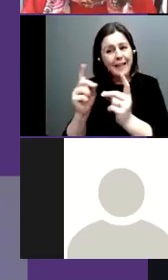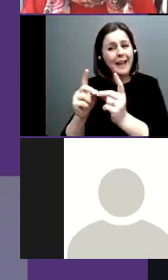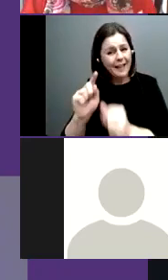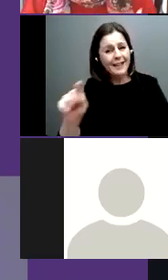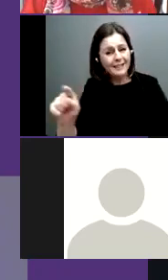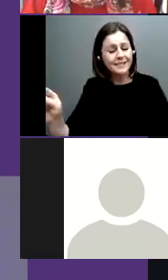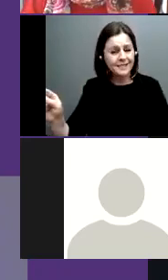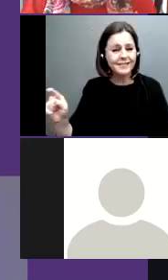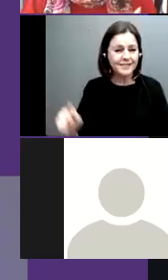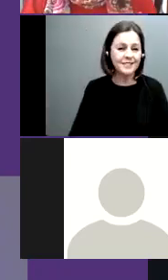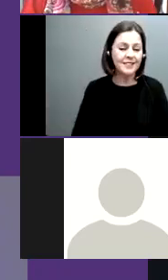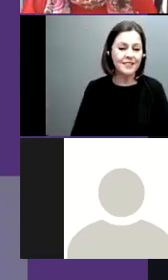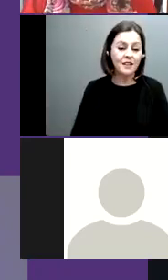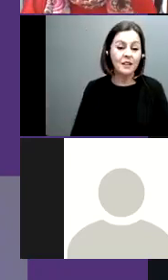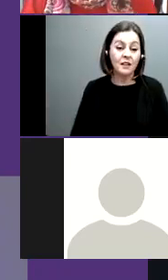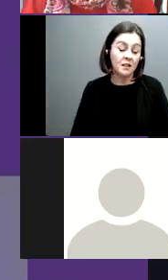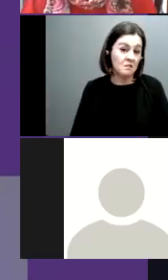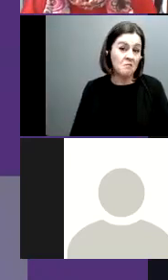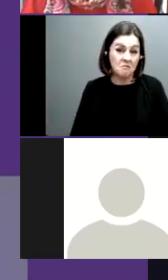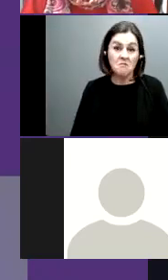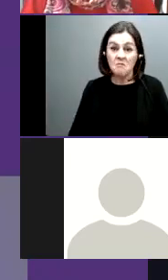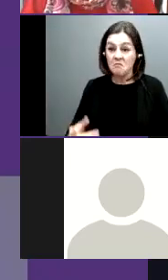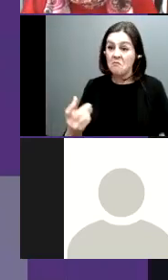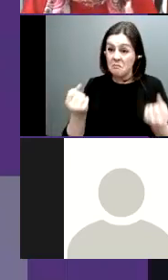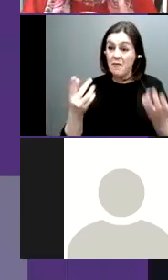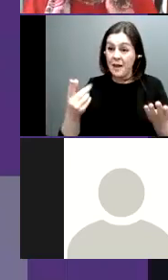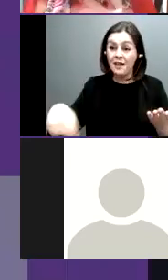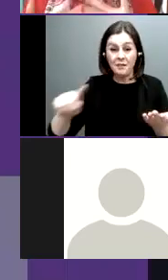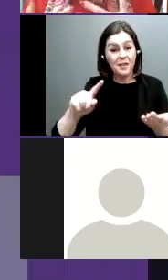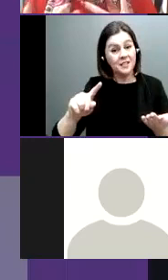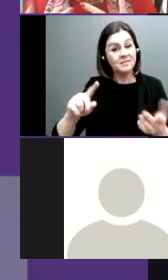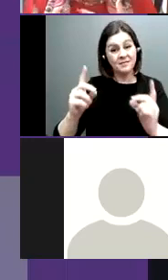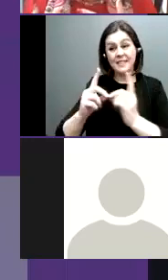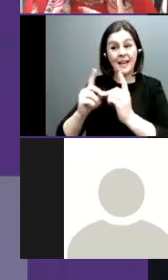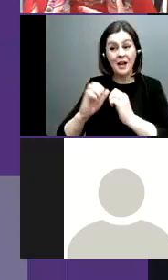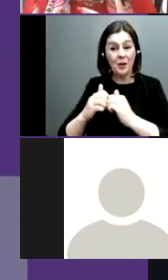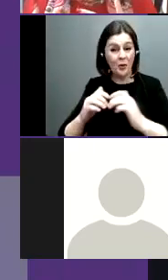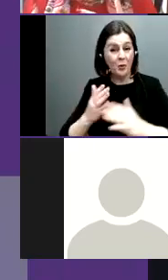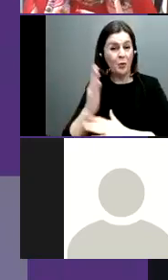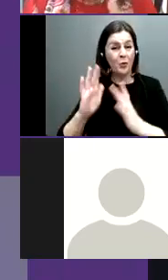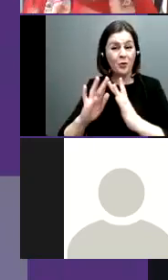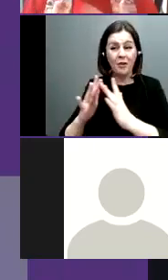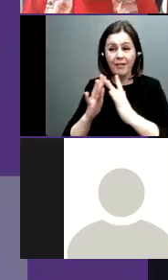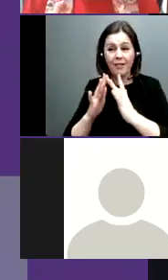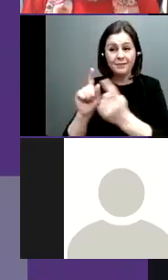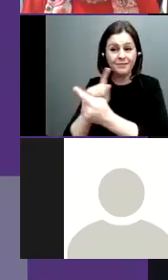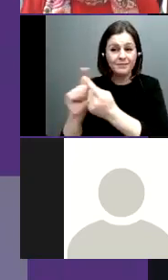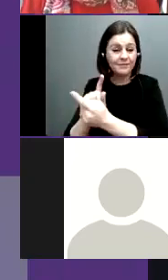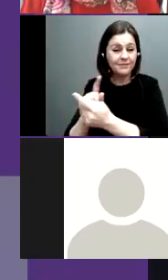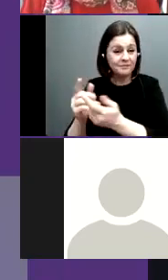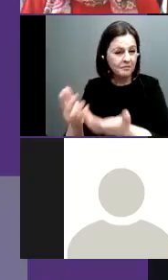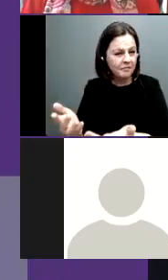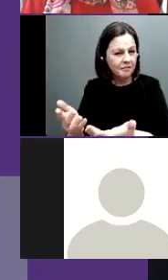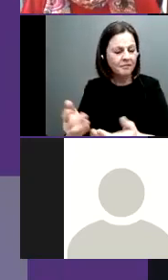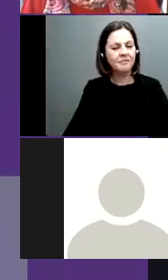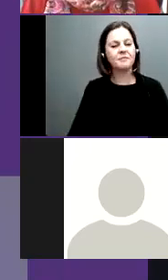in many situations using online dating. And so what that then brings up